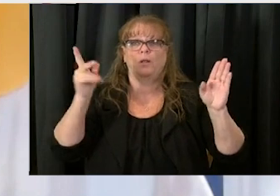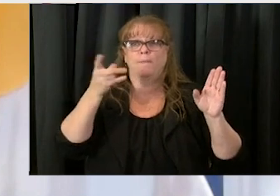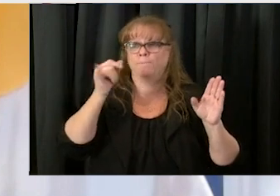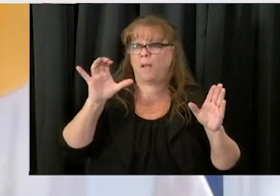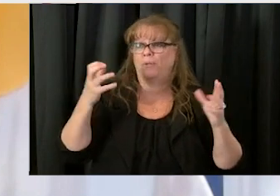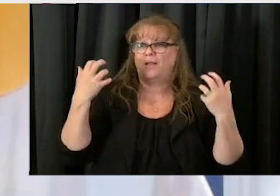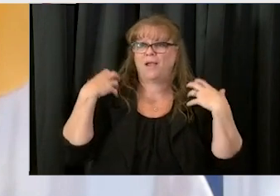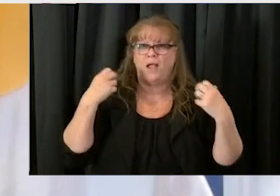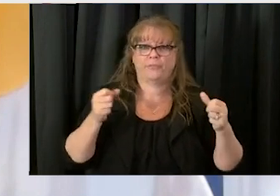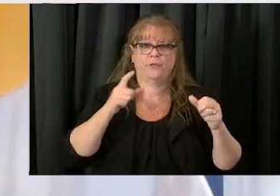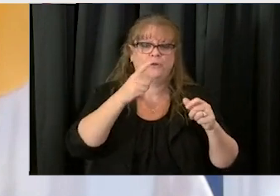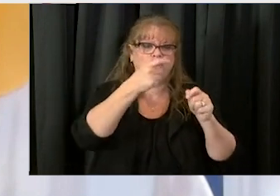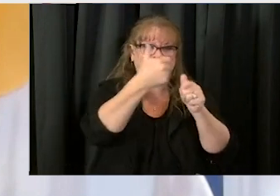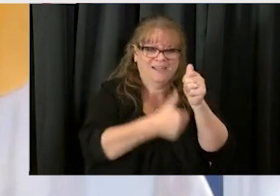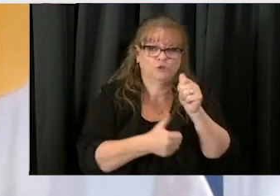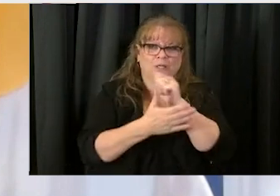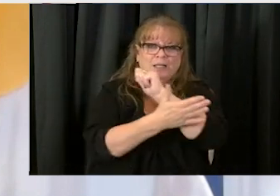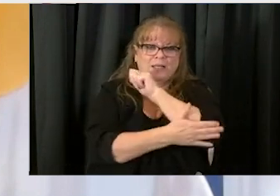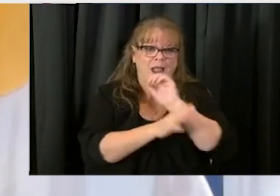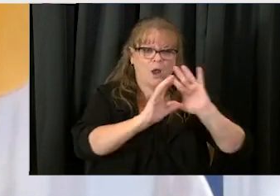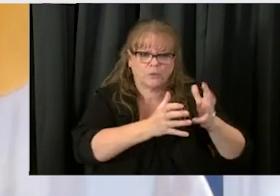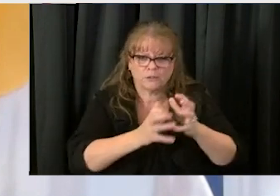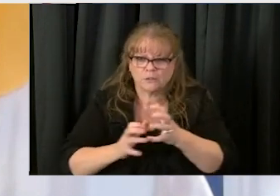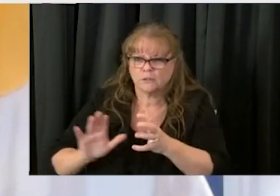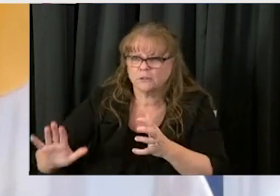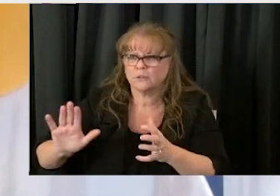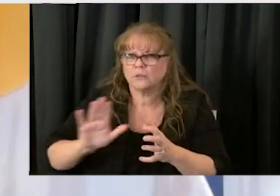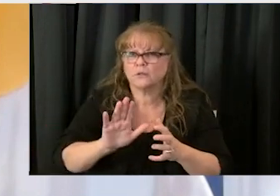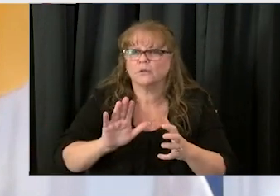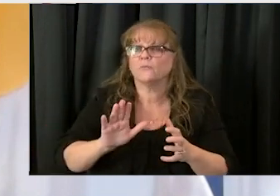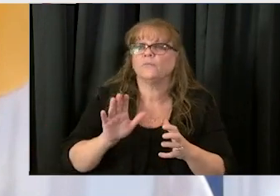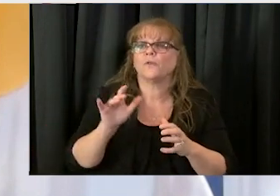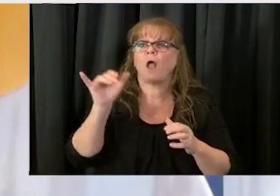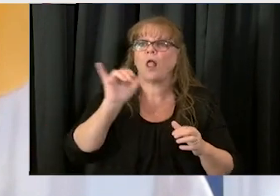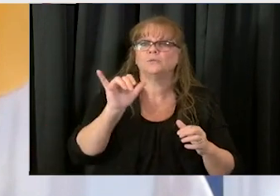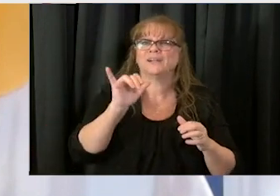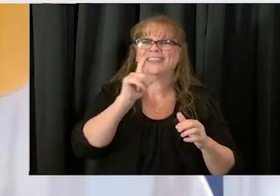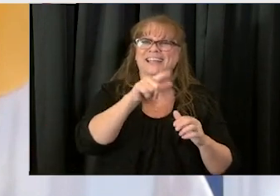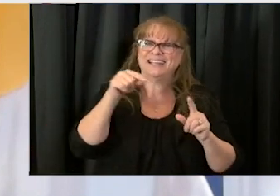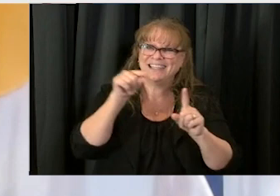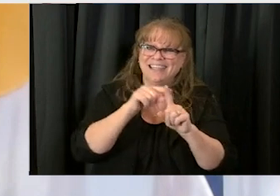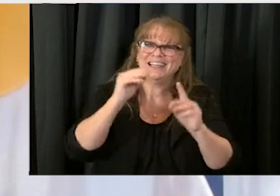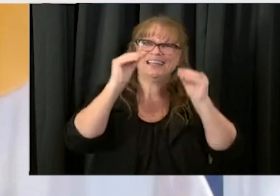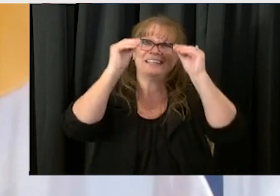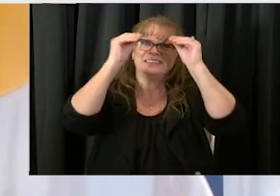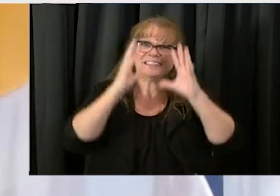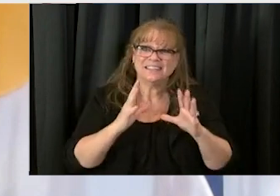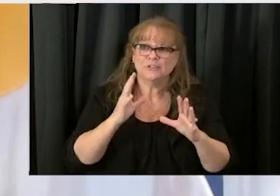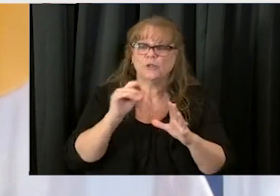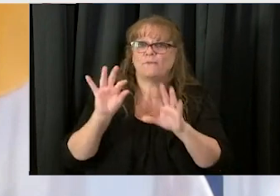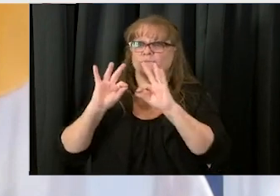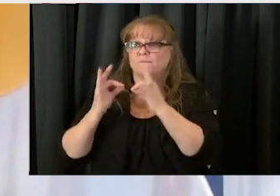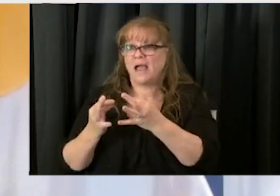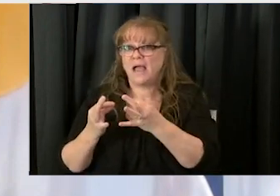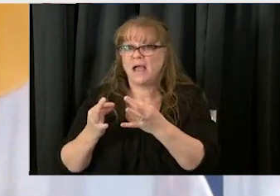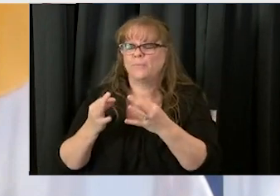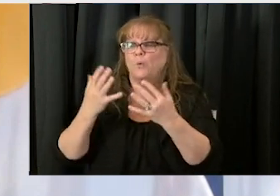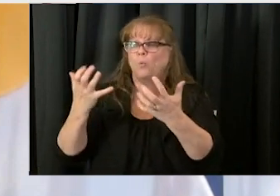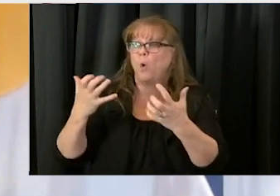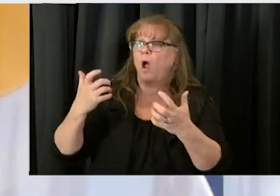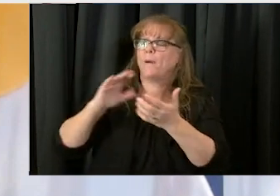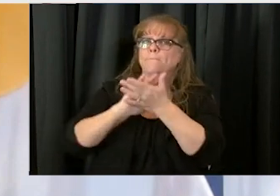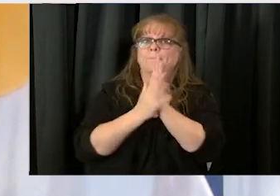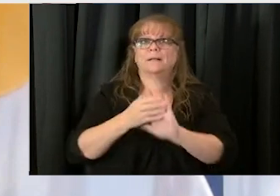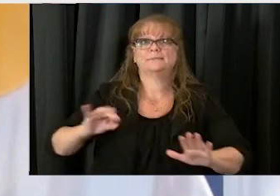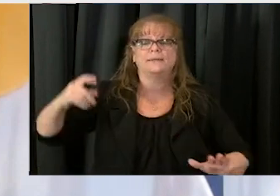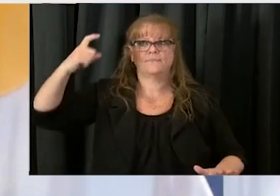from the use of the testing, knowing it reduces their risk of exposure. And that's more of a discussion about how they want to use them. Again, from our perspective, we believe